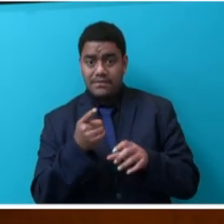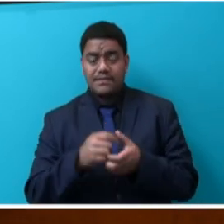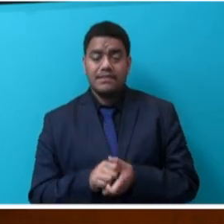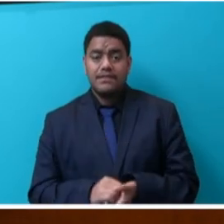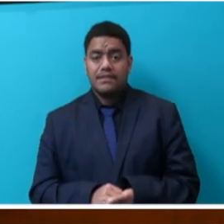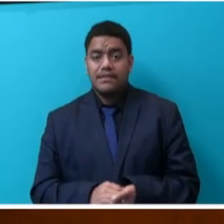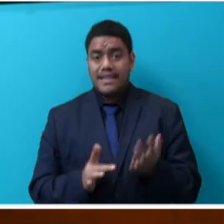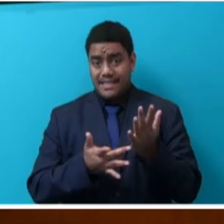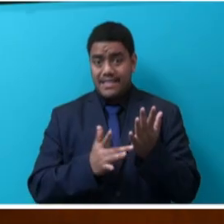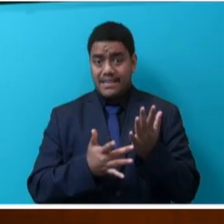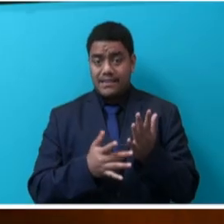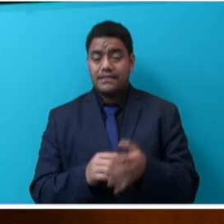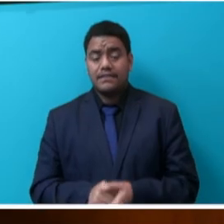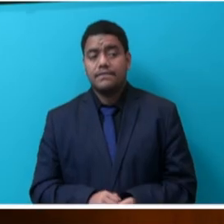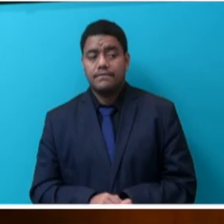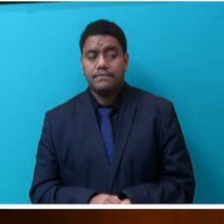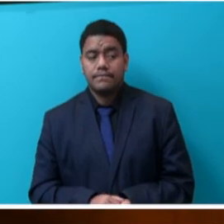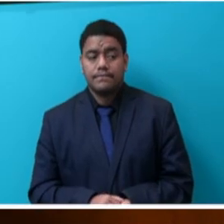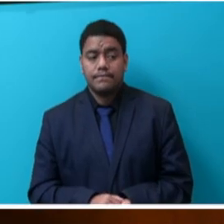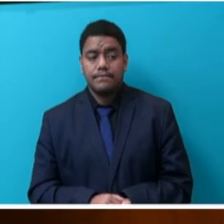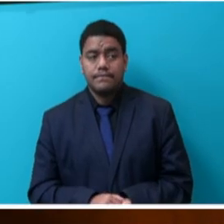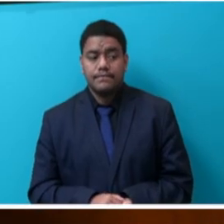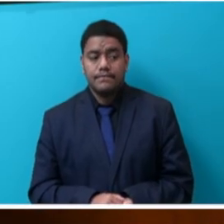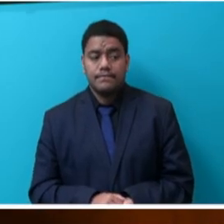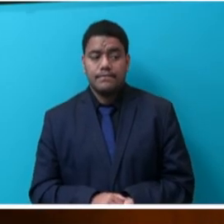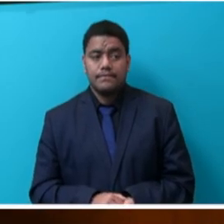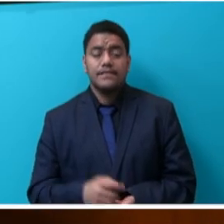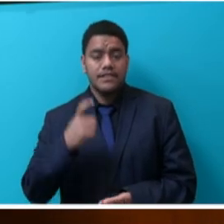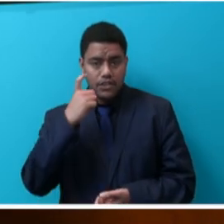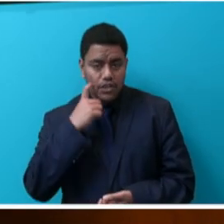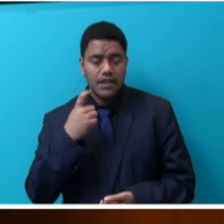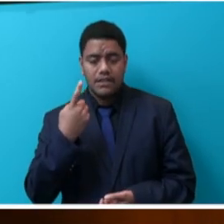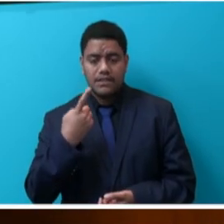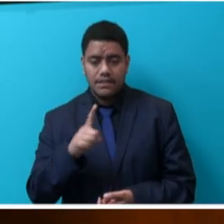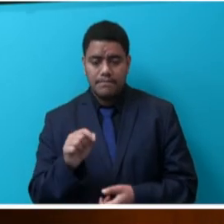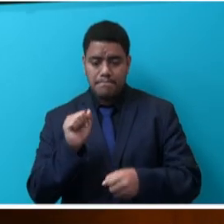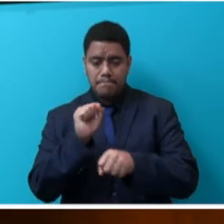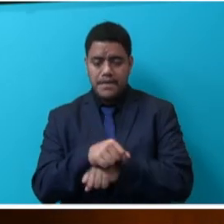capacity building and cooperation efforts in combating cybercrime.